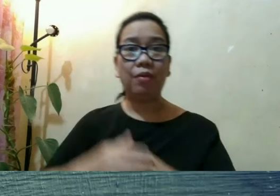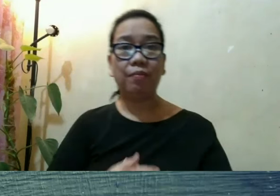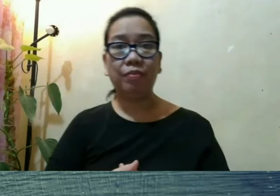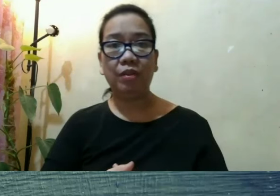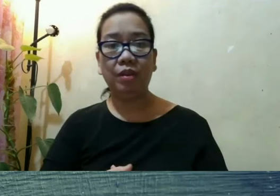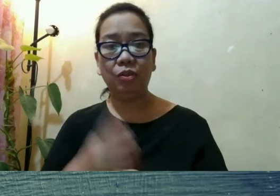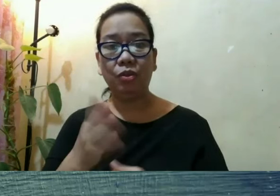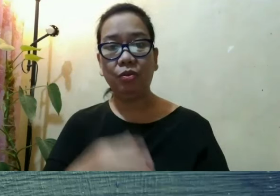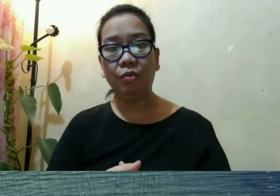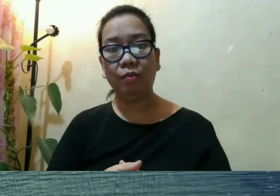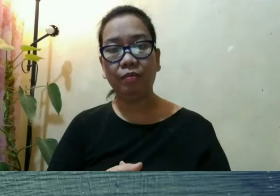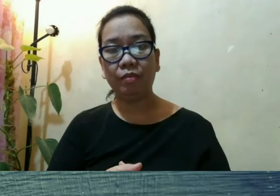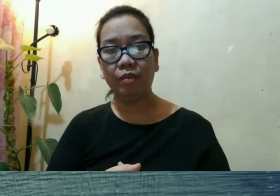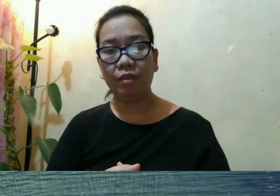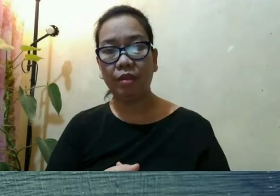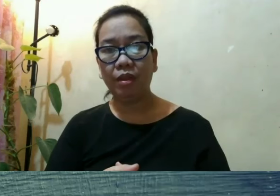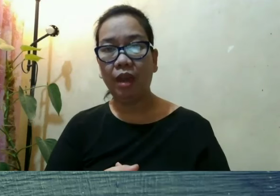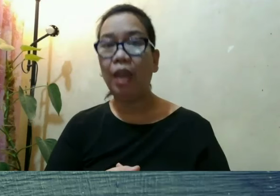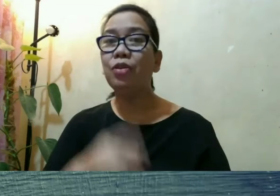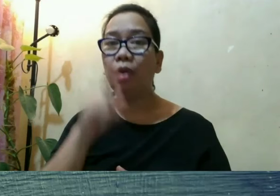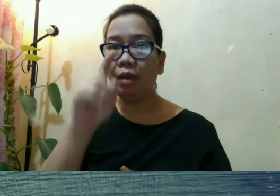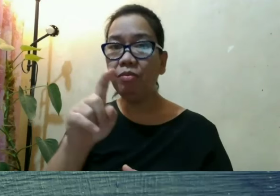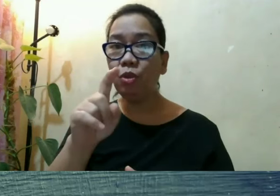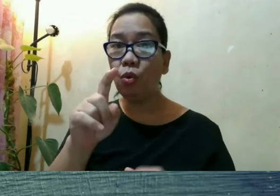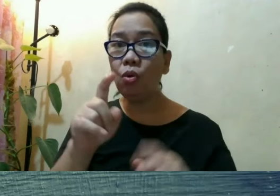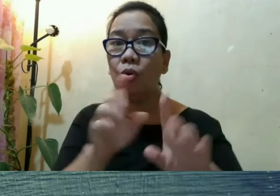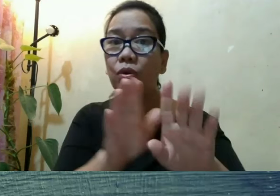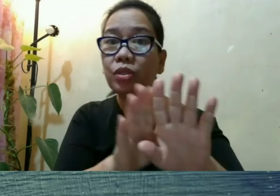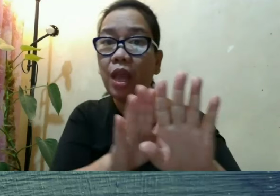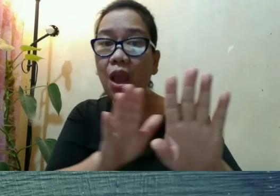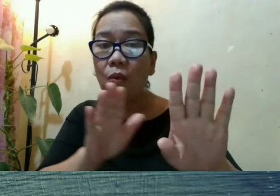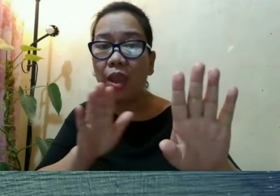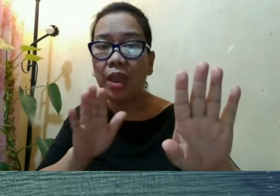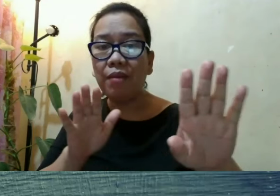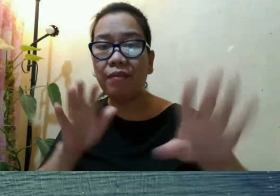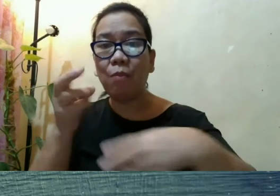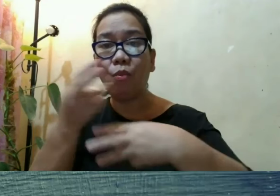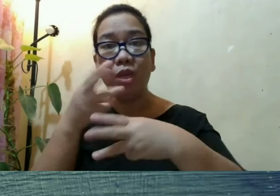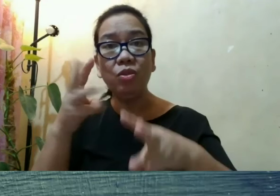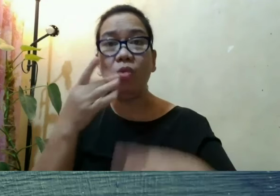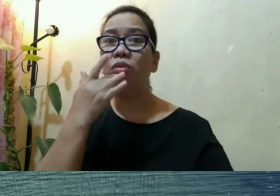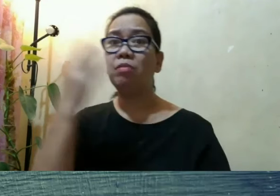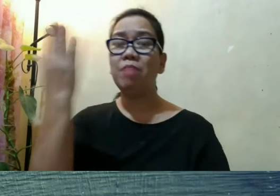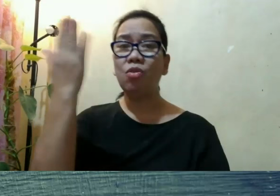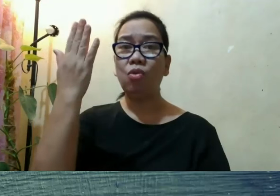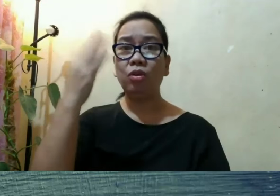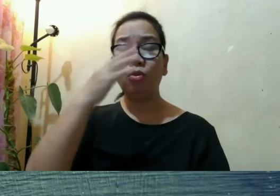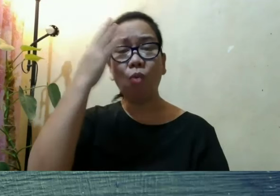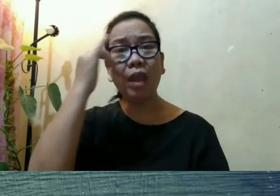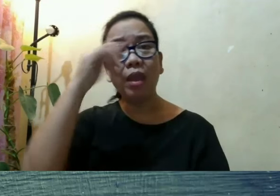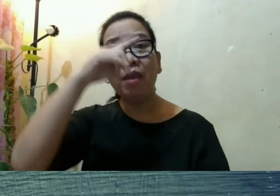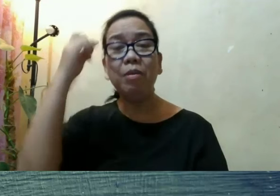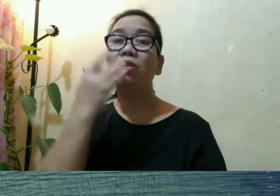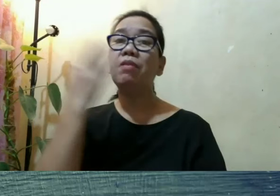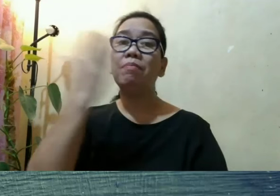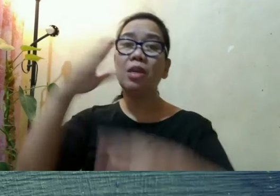fall into you. And you have to stay away from windows, mirrors.